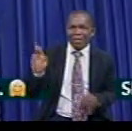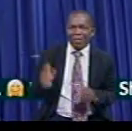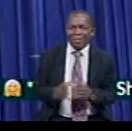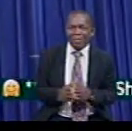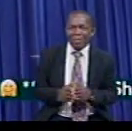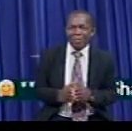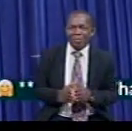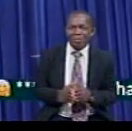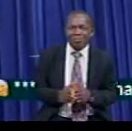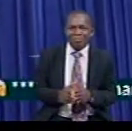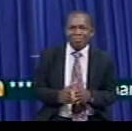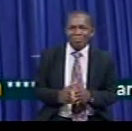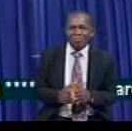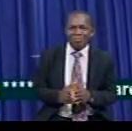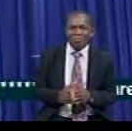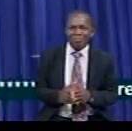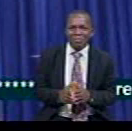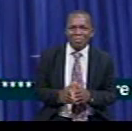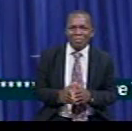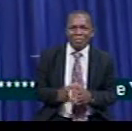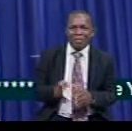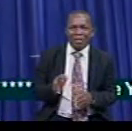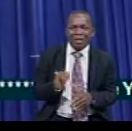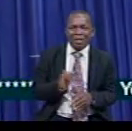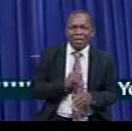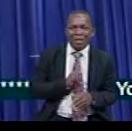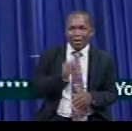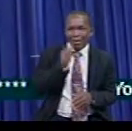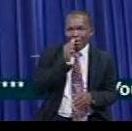Church. I'm a member of Deeper